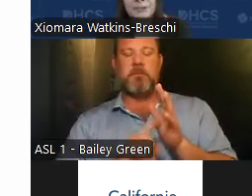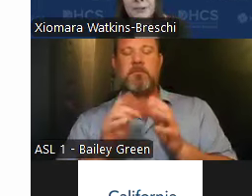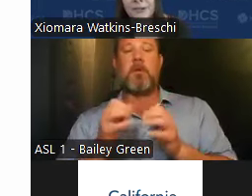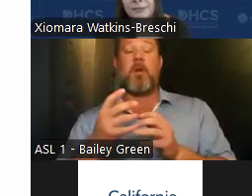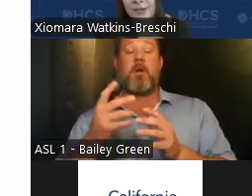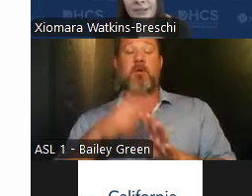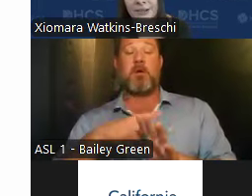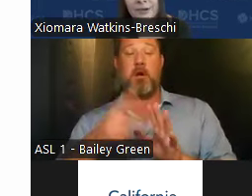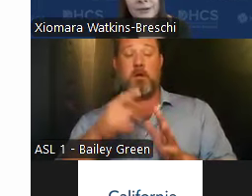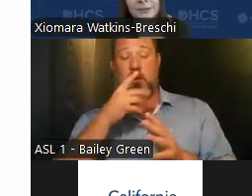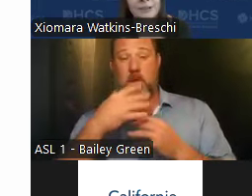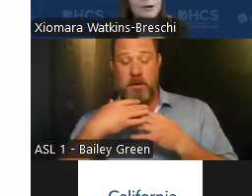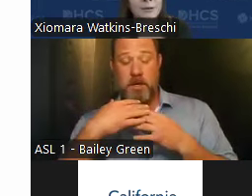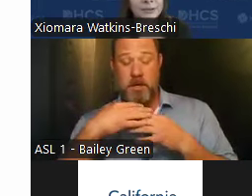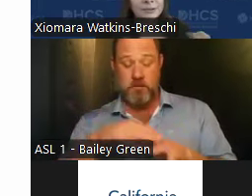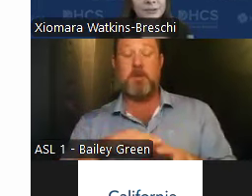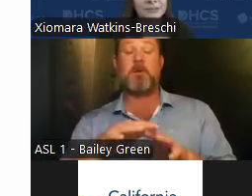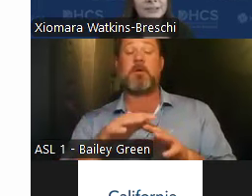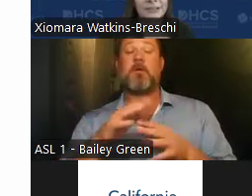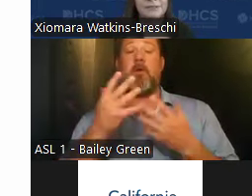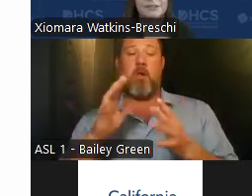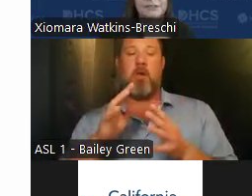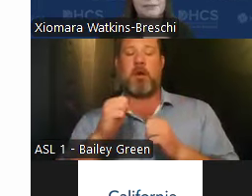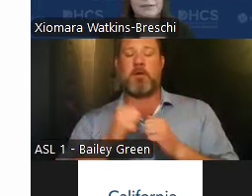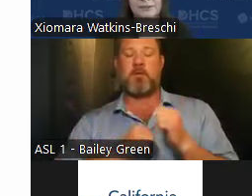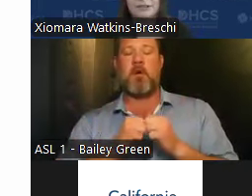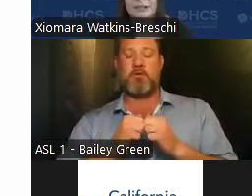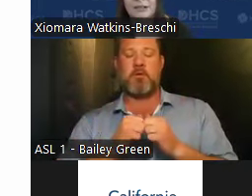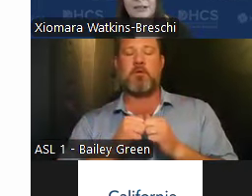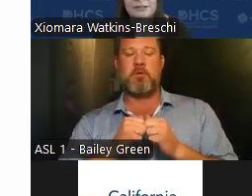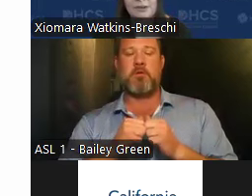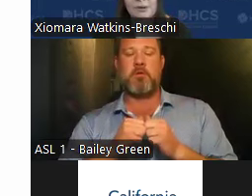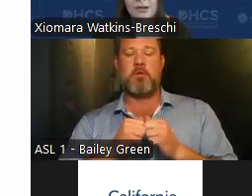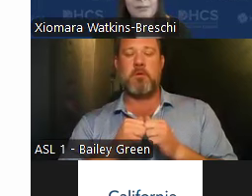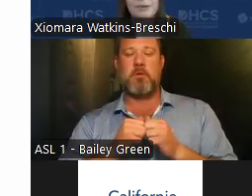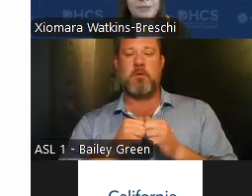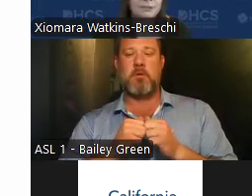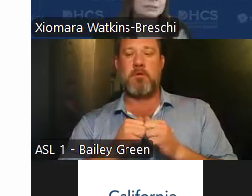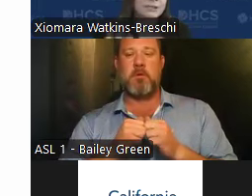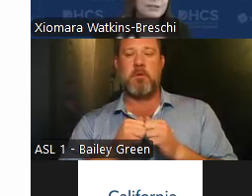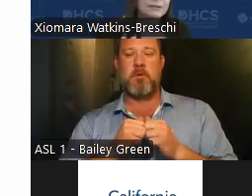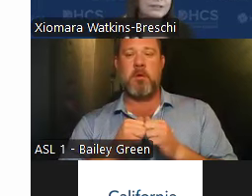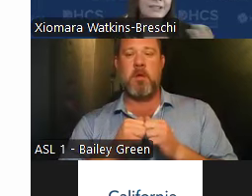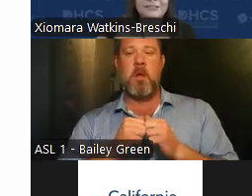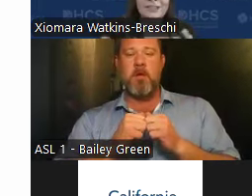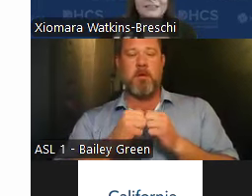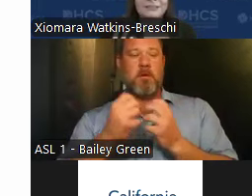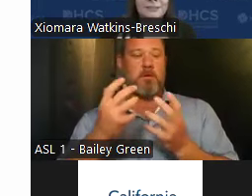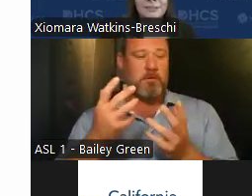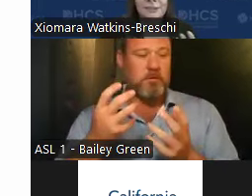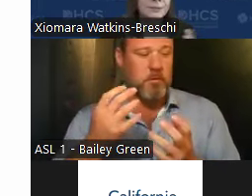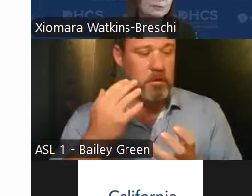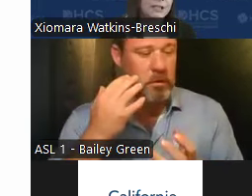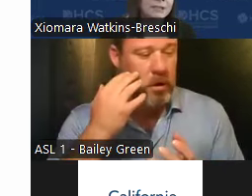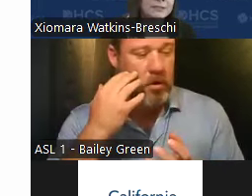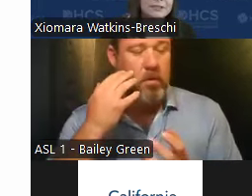be integrating into managed care currently are already structured as 1915C waivers. So we just want to note that DHCS is